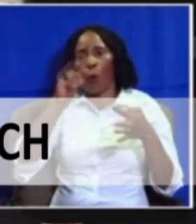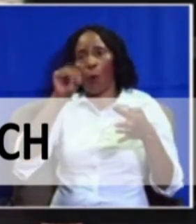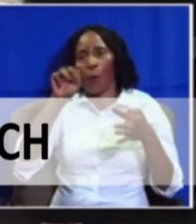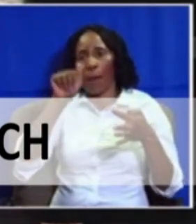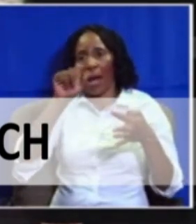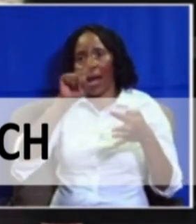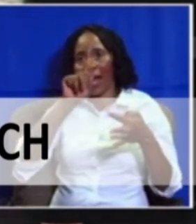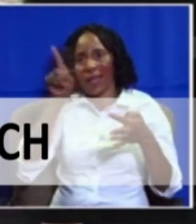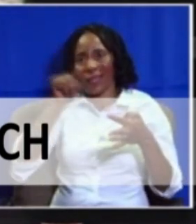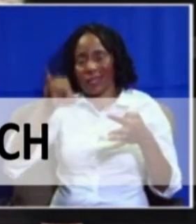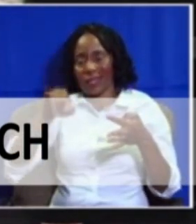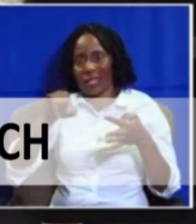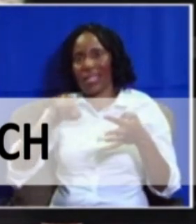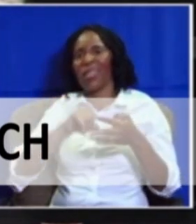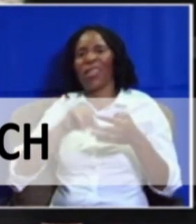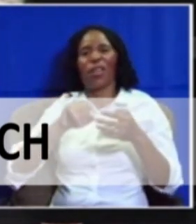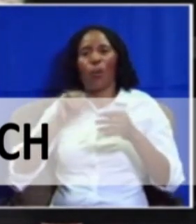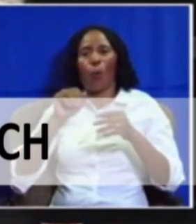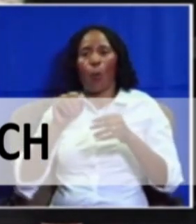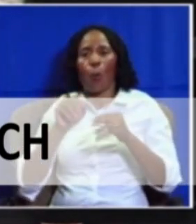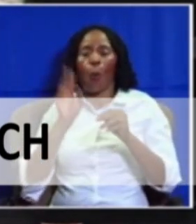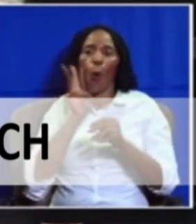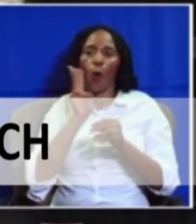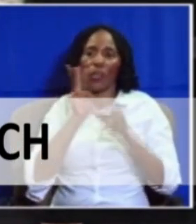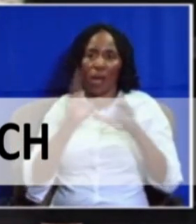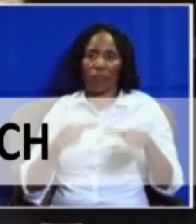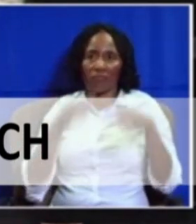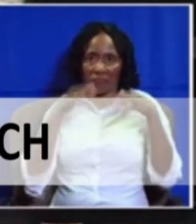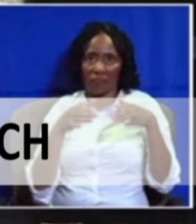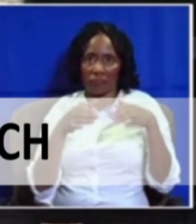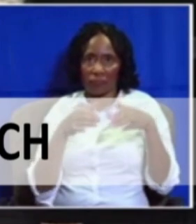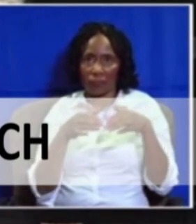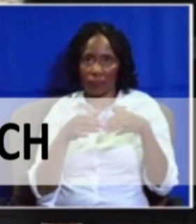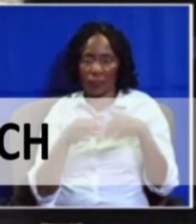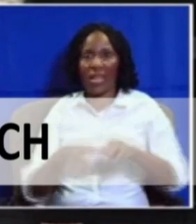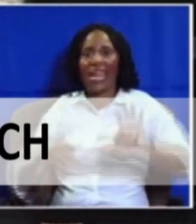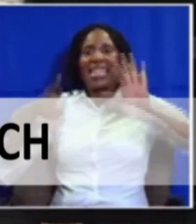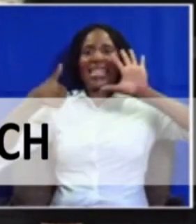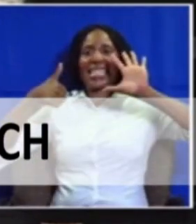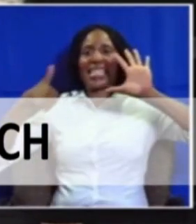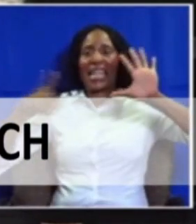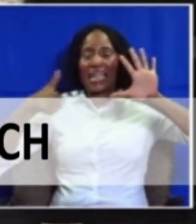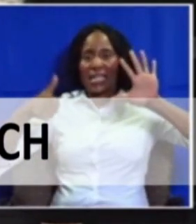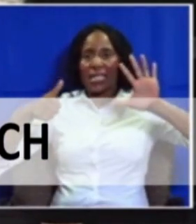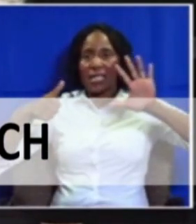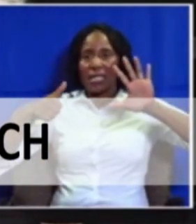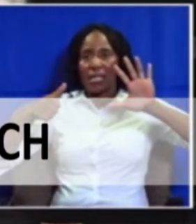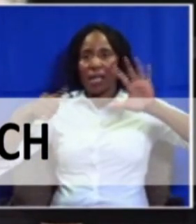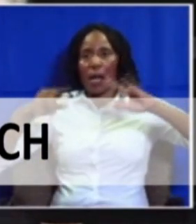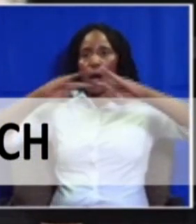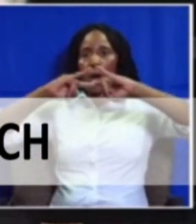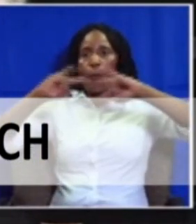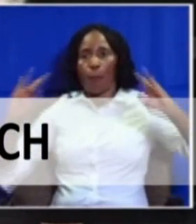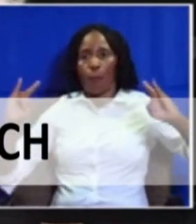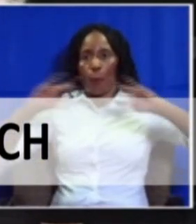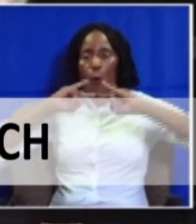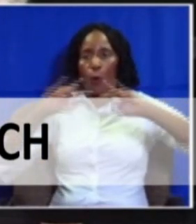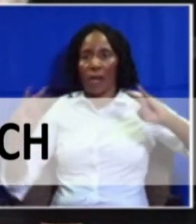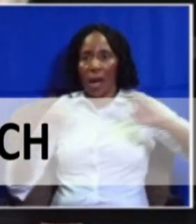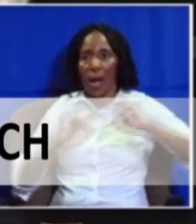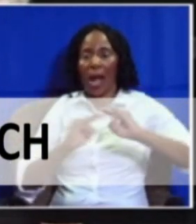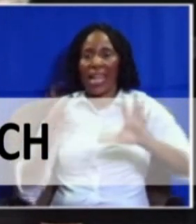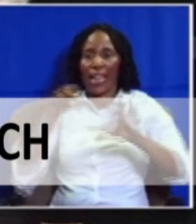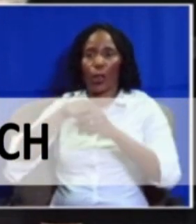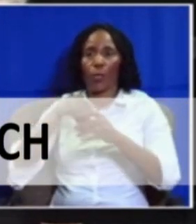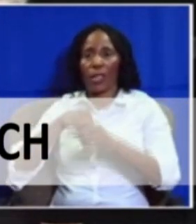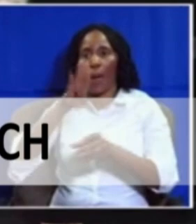to announce that the project to maintain 6 border posts, including Bait Bridge, is at an advanced